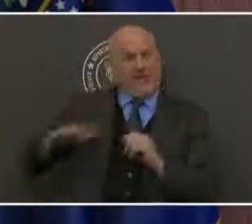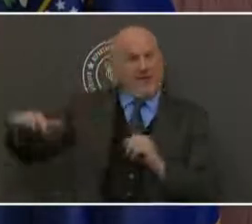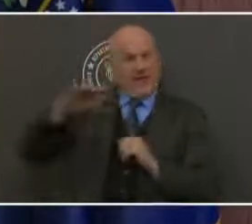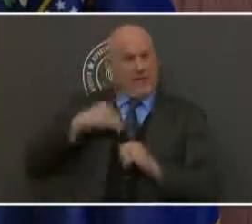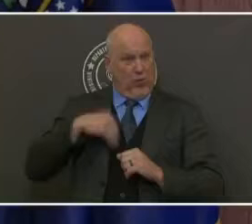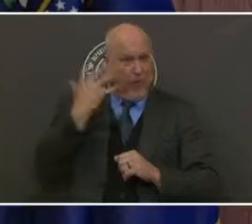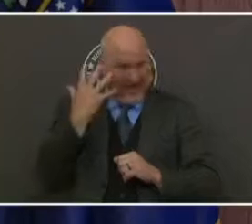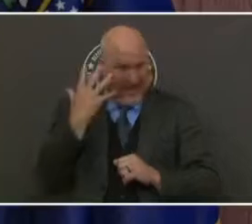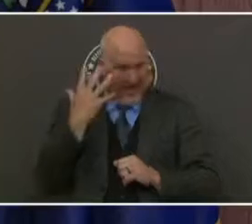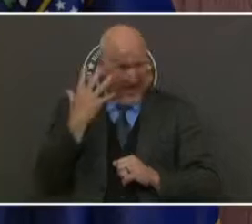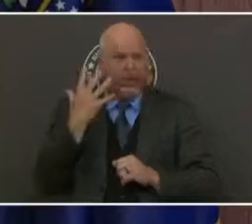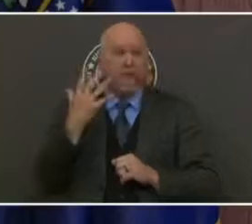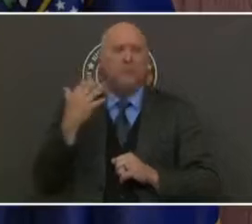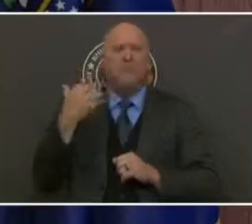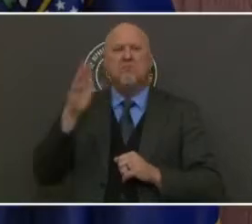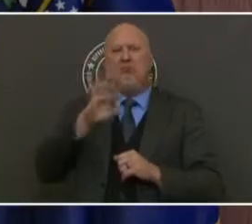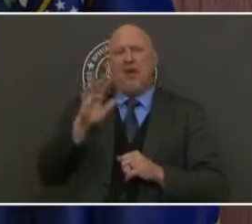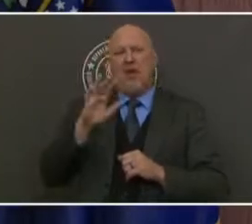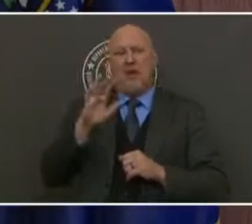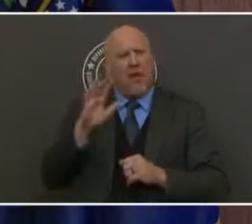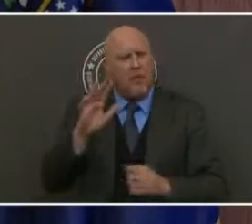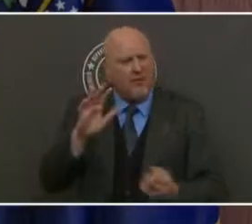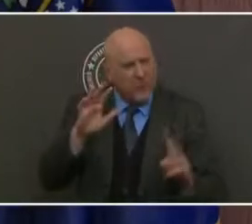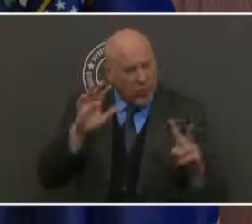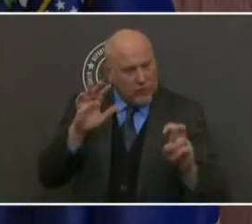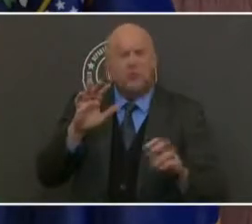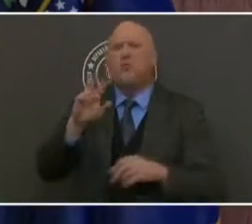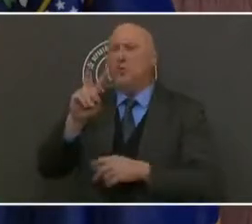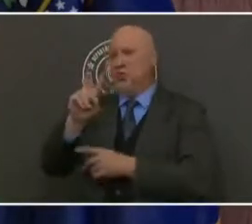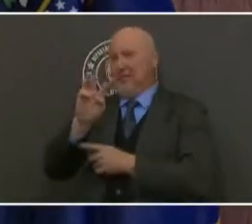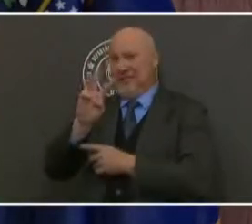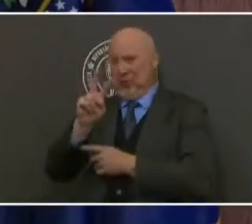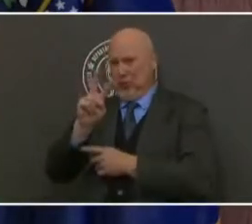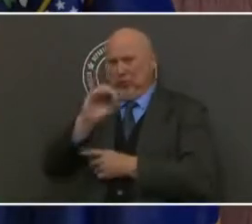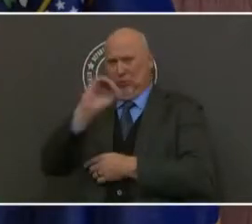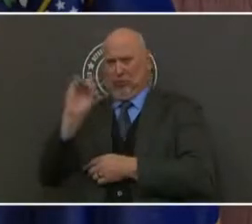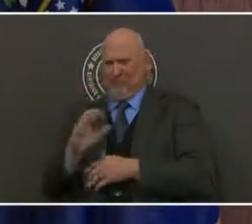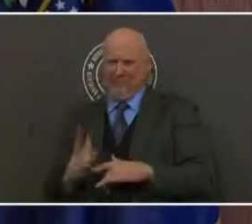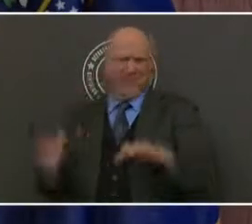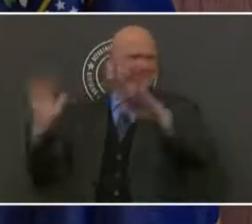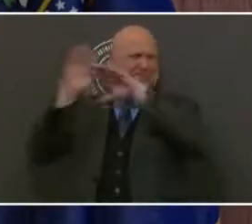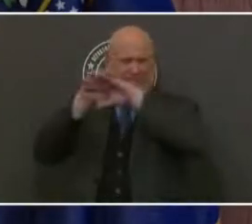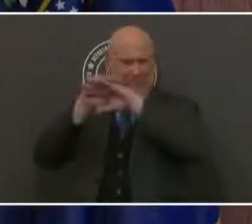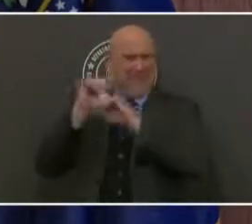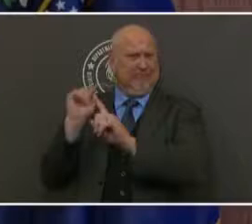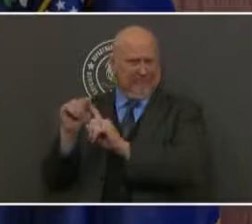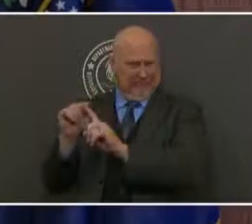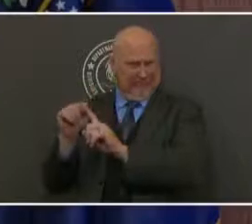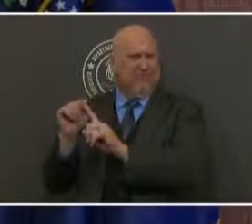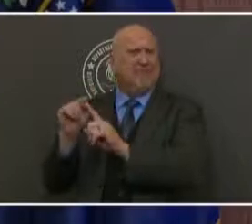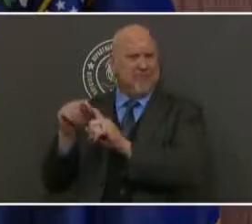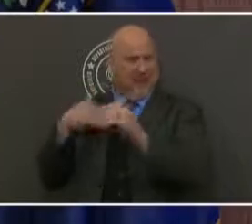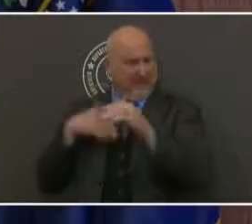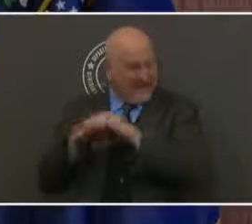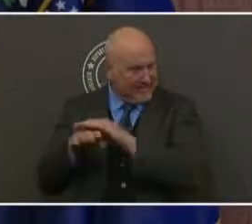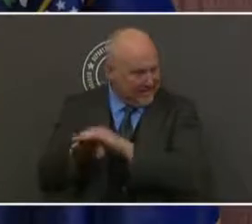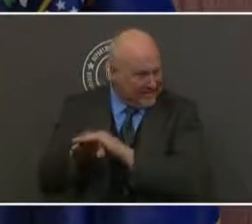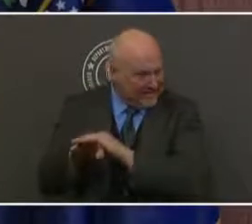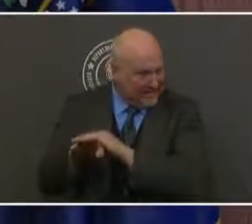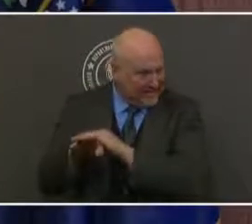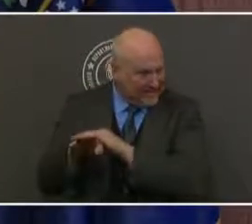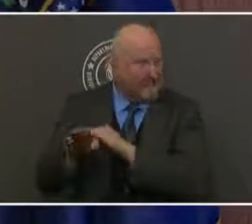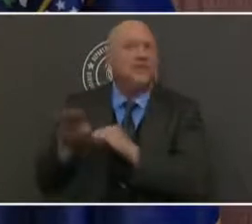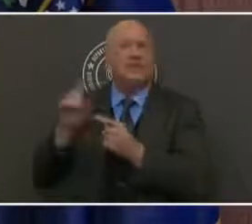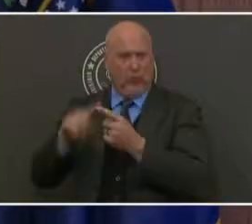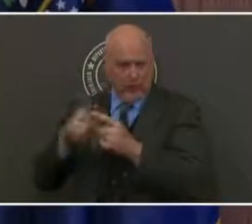incredible numbers of vaccinations. So whites at 262%. Now, I also want to say that the one area